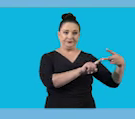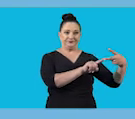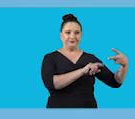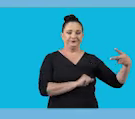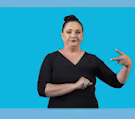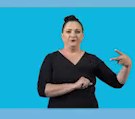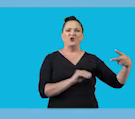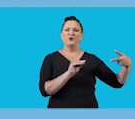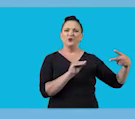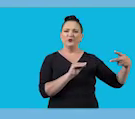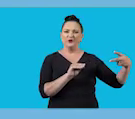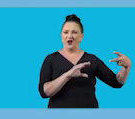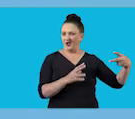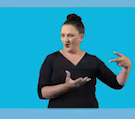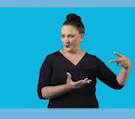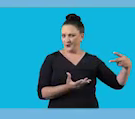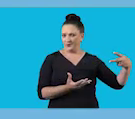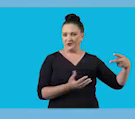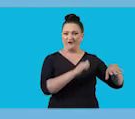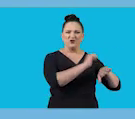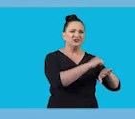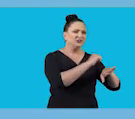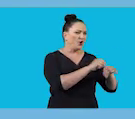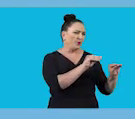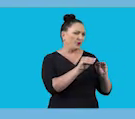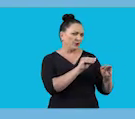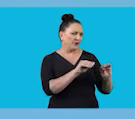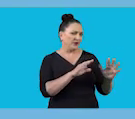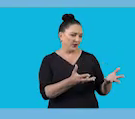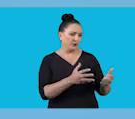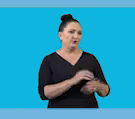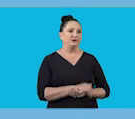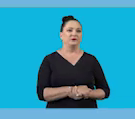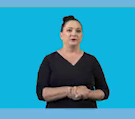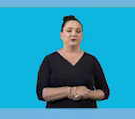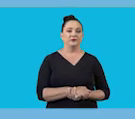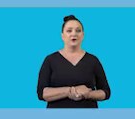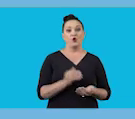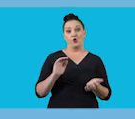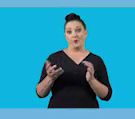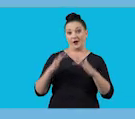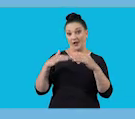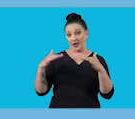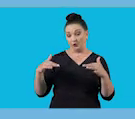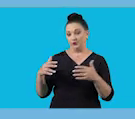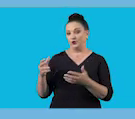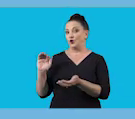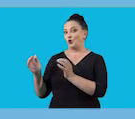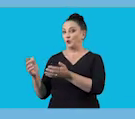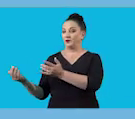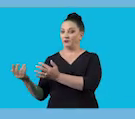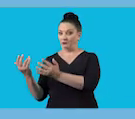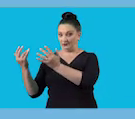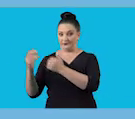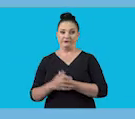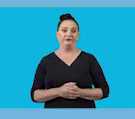Second one is the movement. How do the particles in a solid move as compared to a liquid and also in a gas? So in a